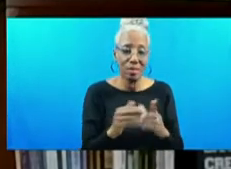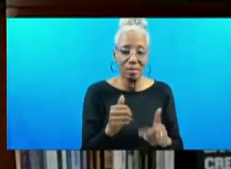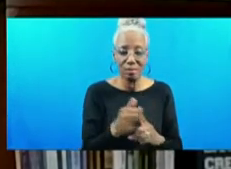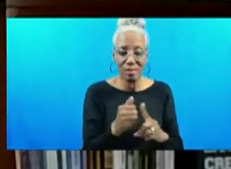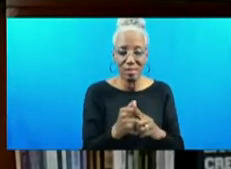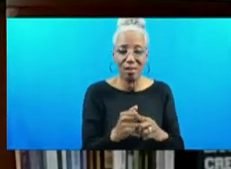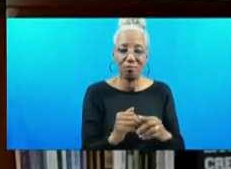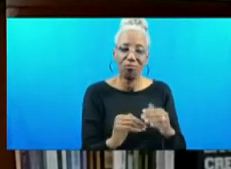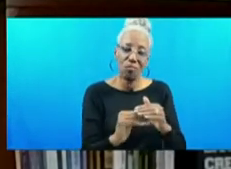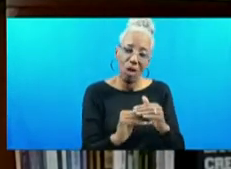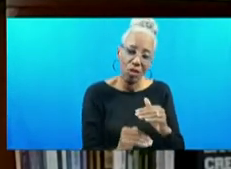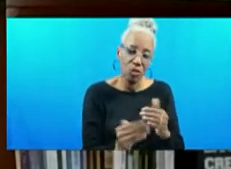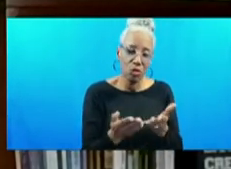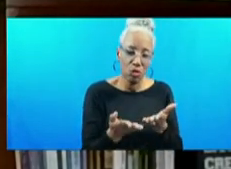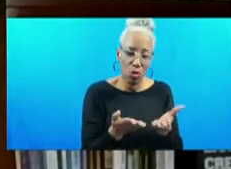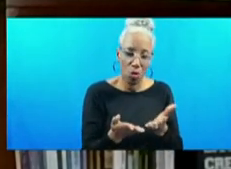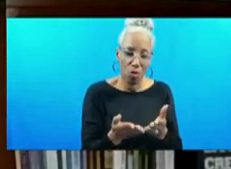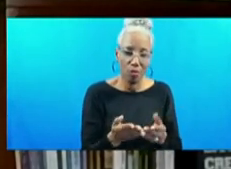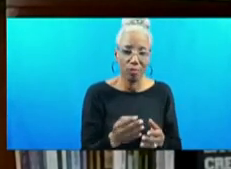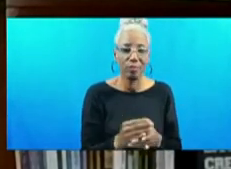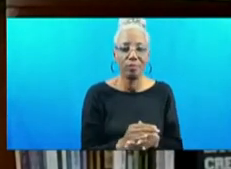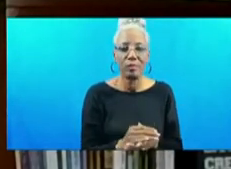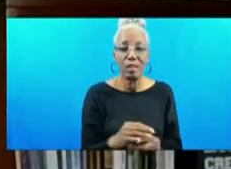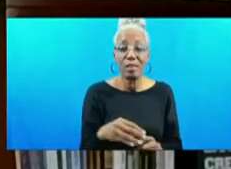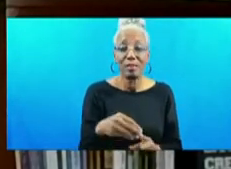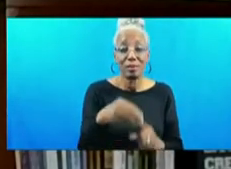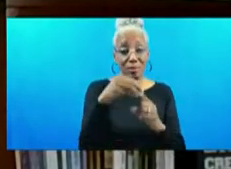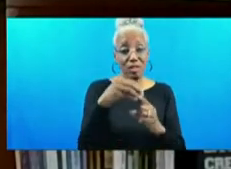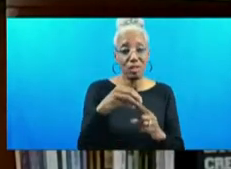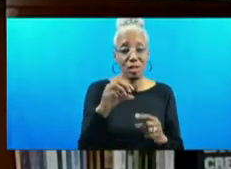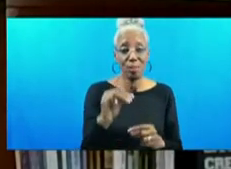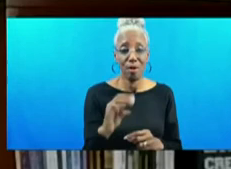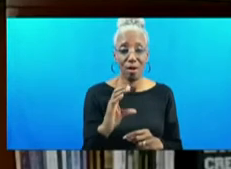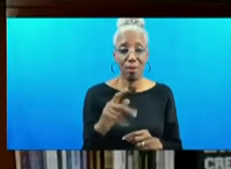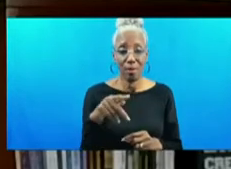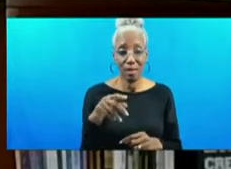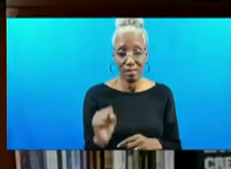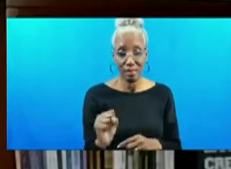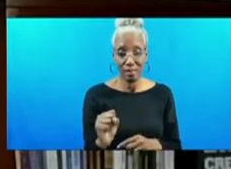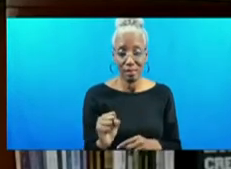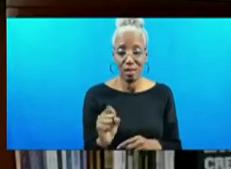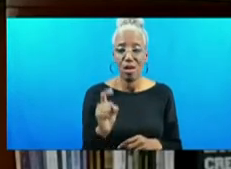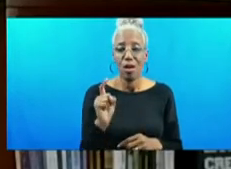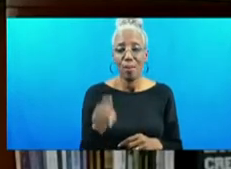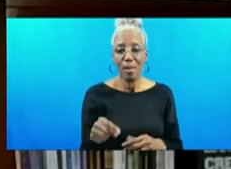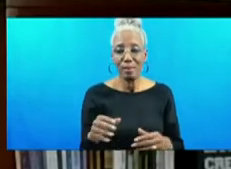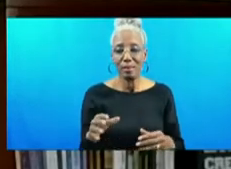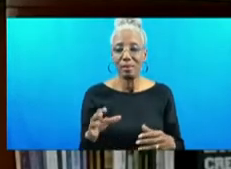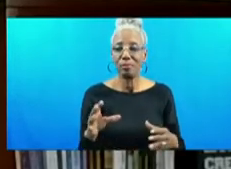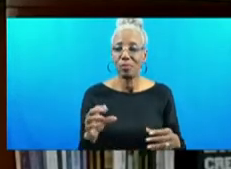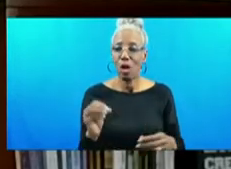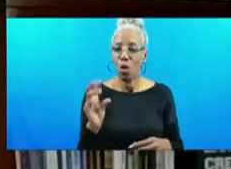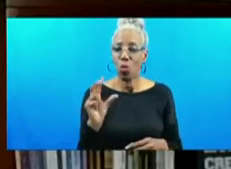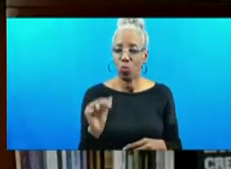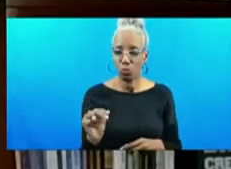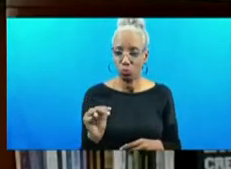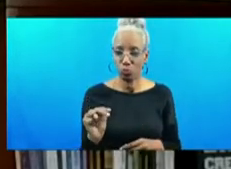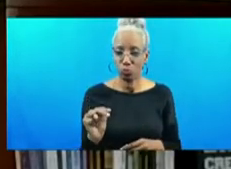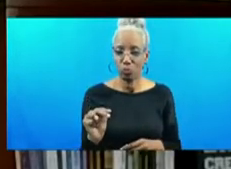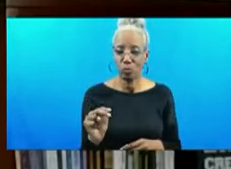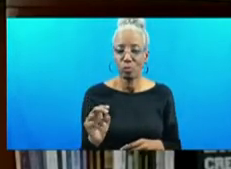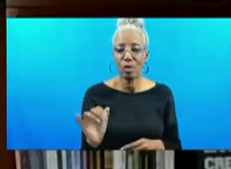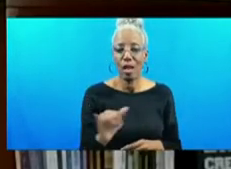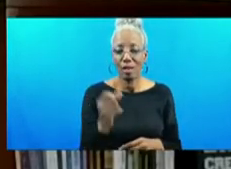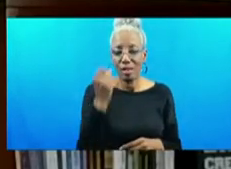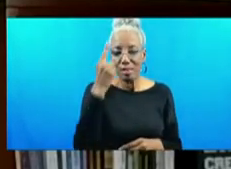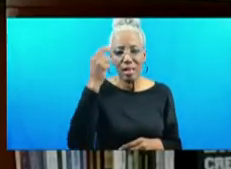And we first have to own that. And right after we own it, understand why. Now, why haven't we done it?